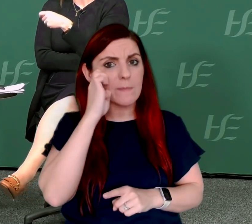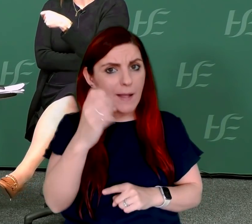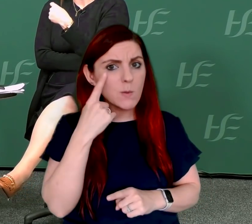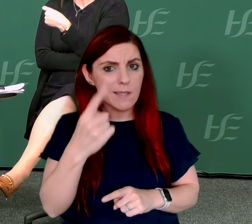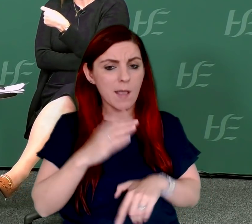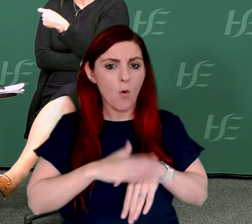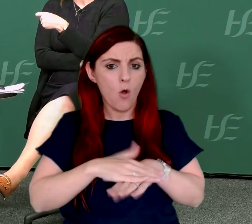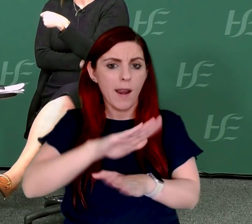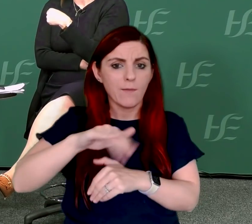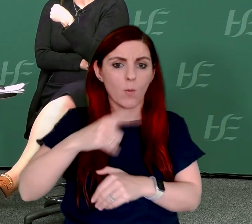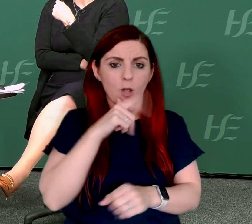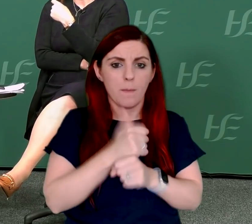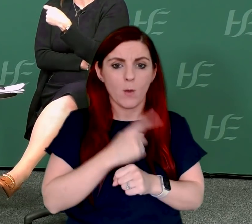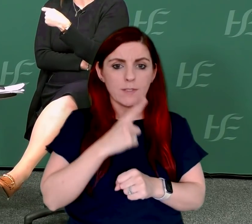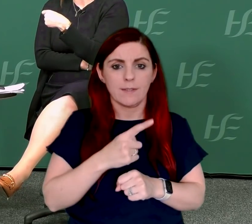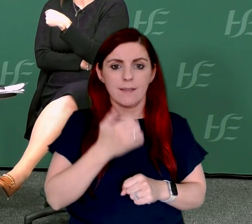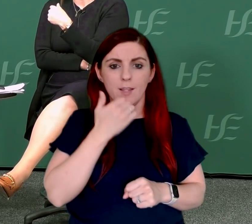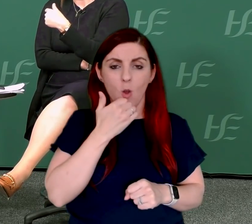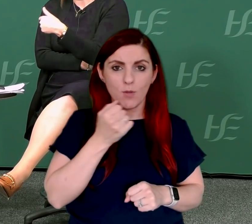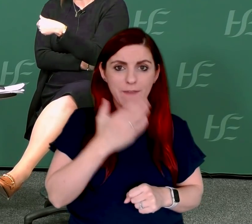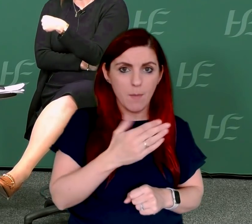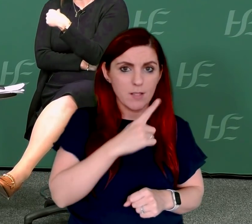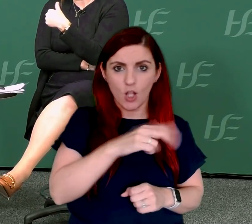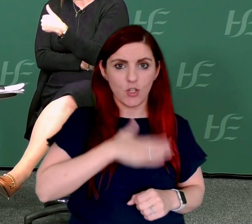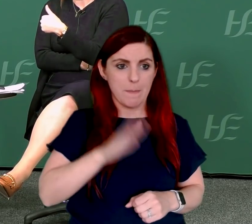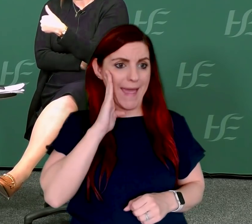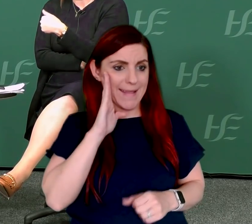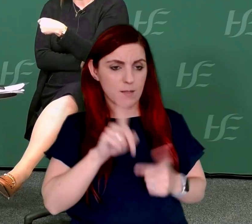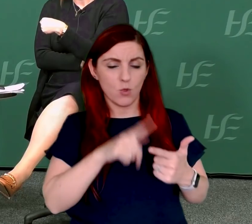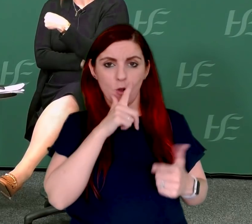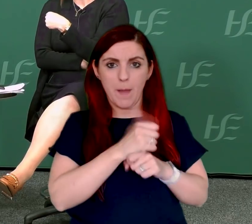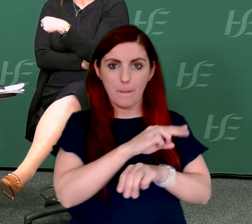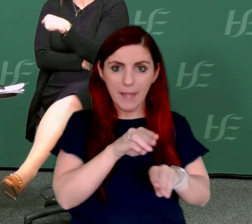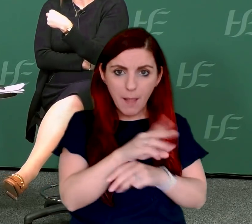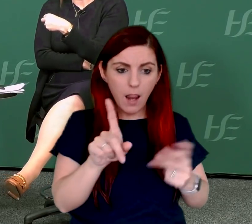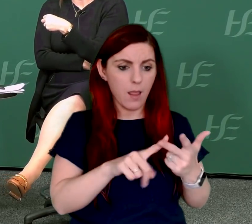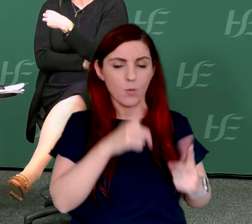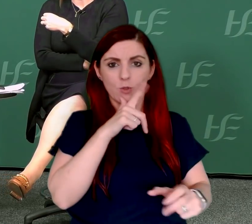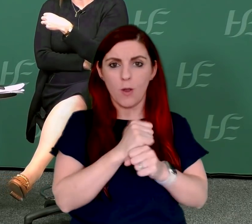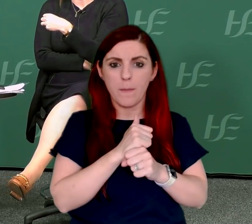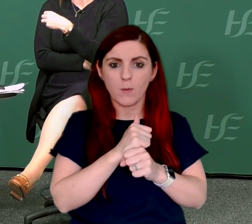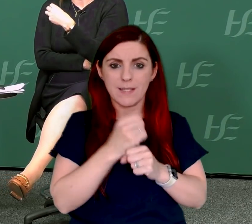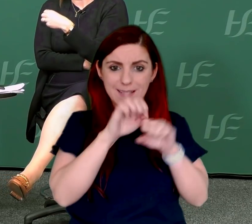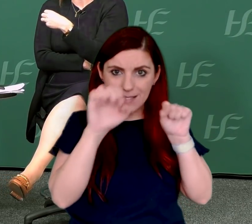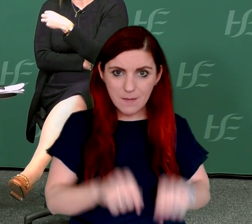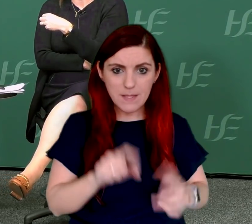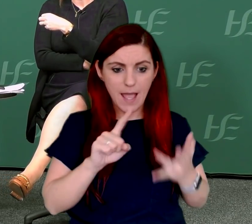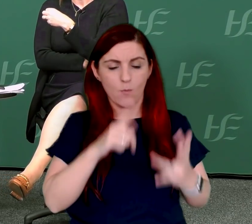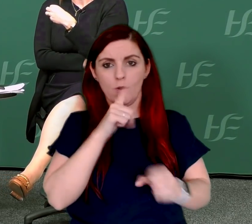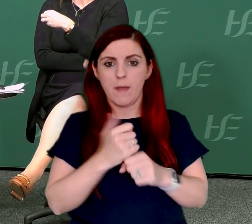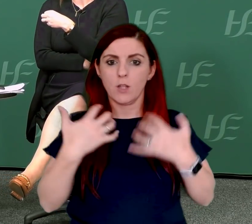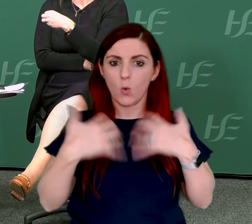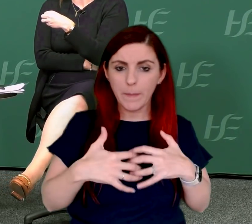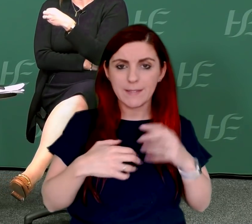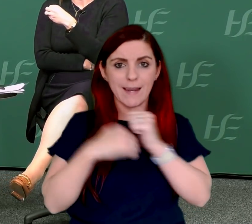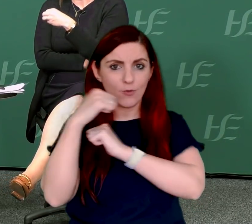we have to look at people, we have to look at systems in terms of improving our pathways, integrated care, and we have to look at equipment and infrastructure. And the reality is,